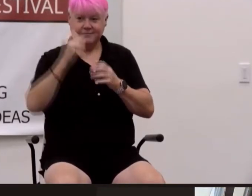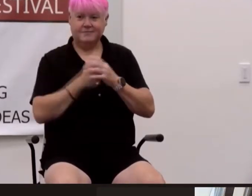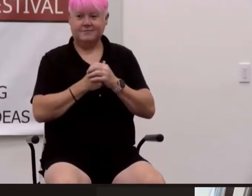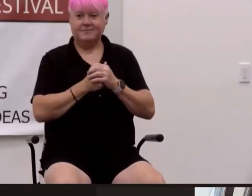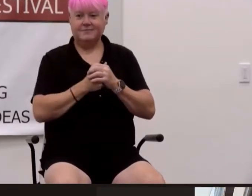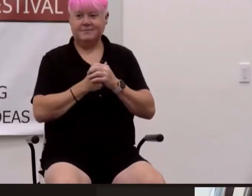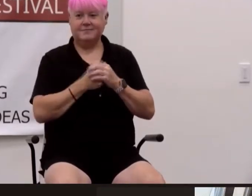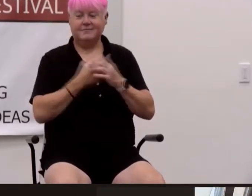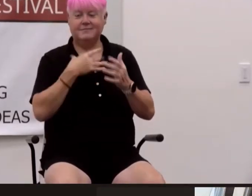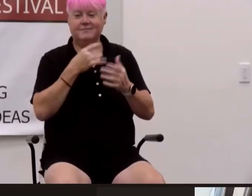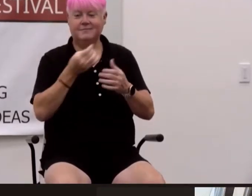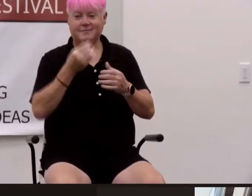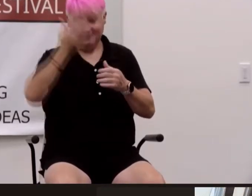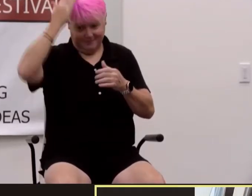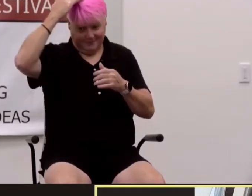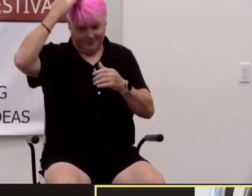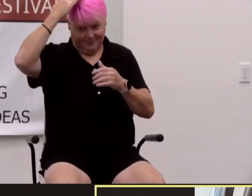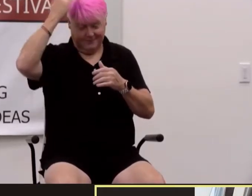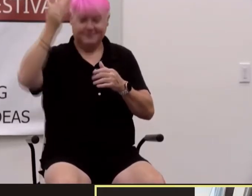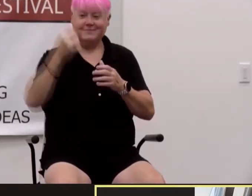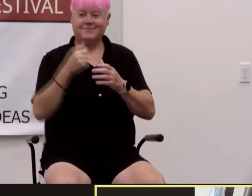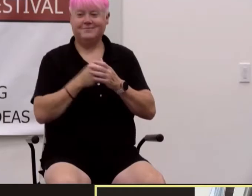Shane. Yeah, thank you.